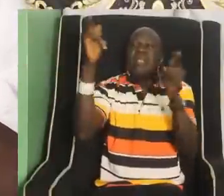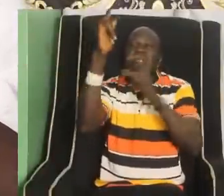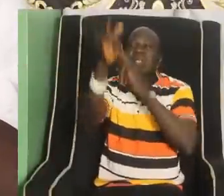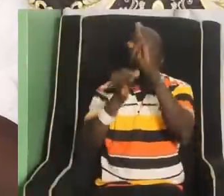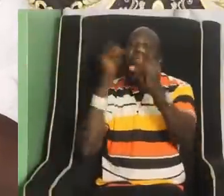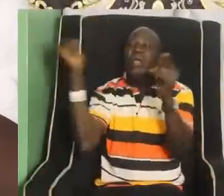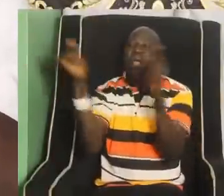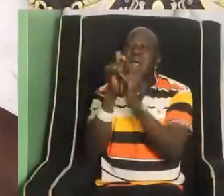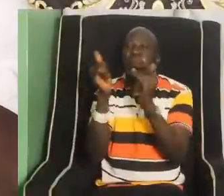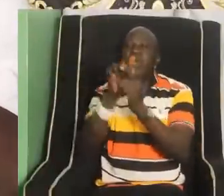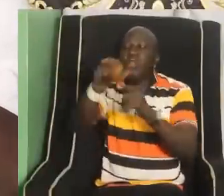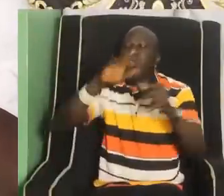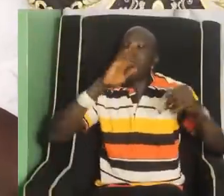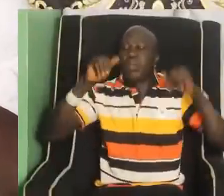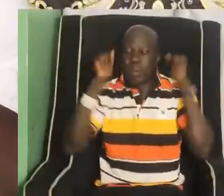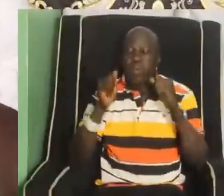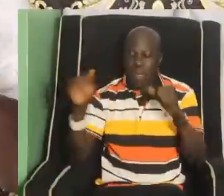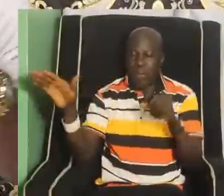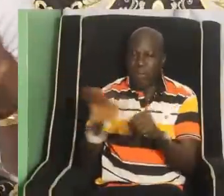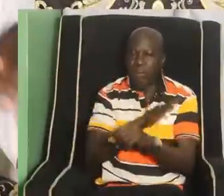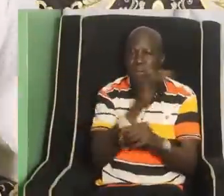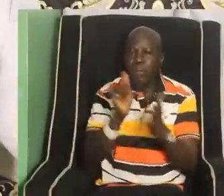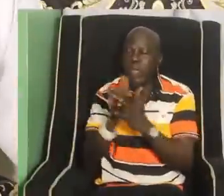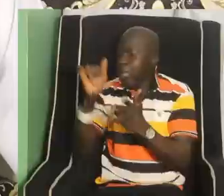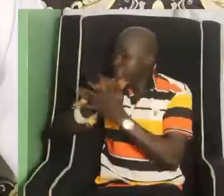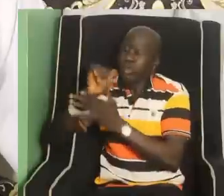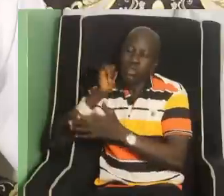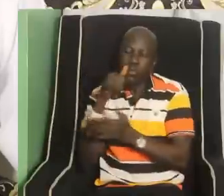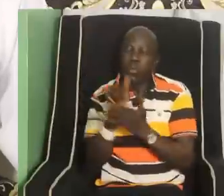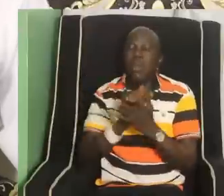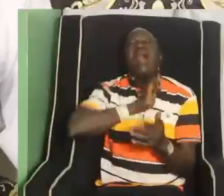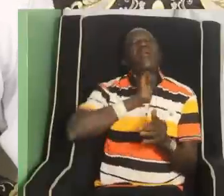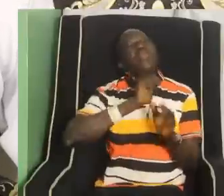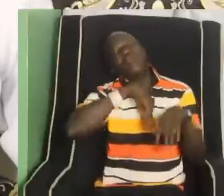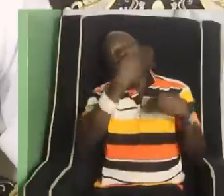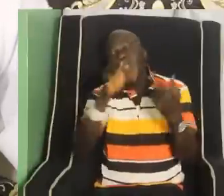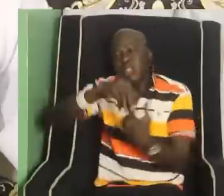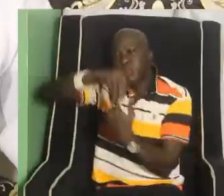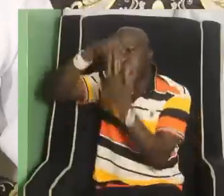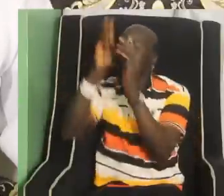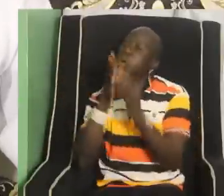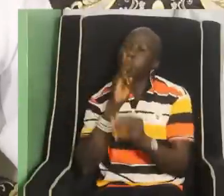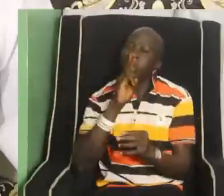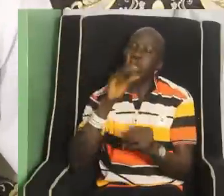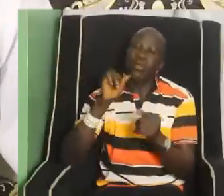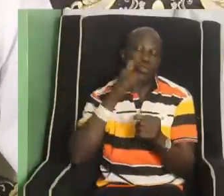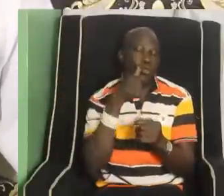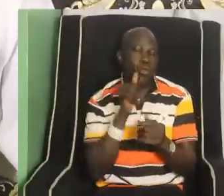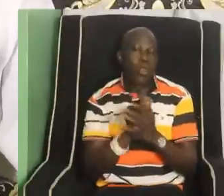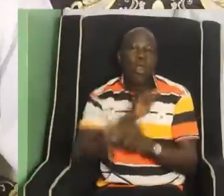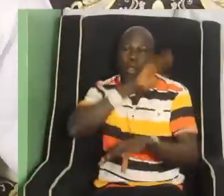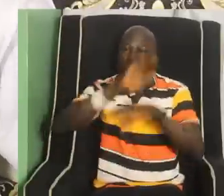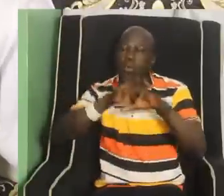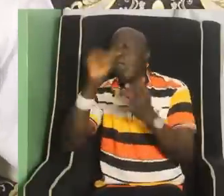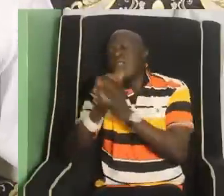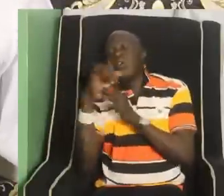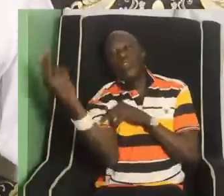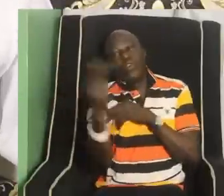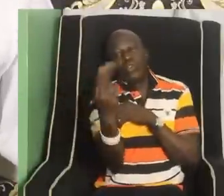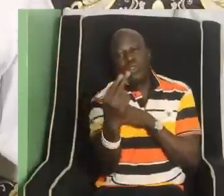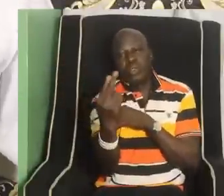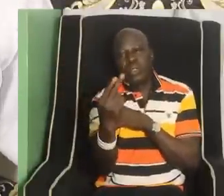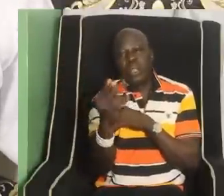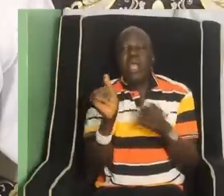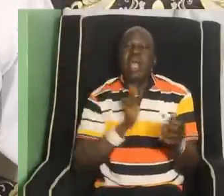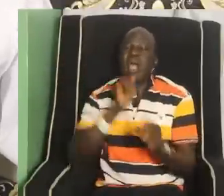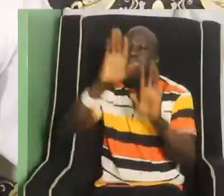for prayer. Woman, I need to be powerful. My phone, I can show me. I'll give you special water tomorrow. Come on, your Thursday. On